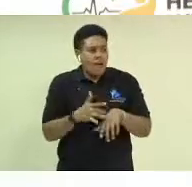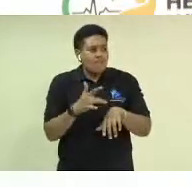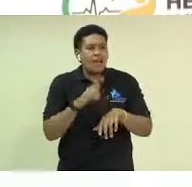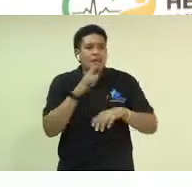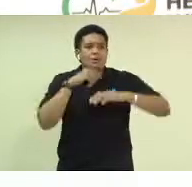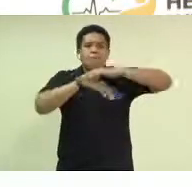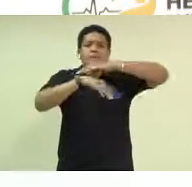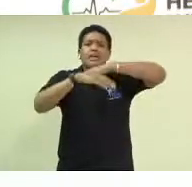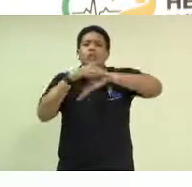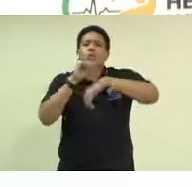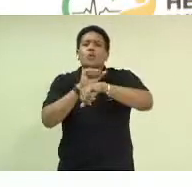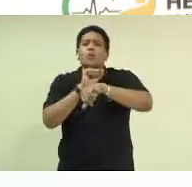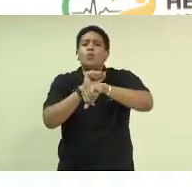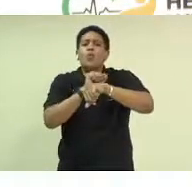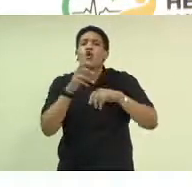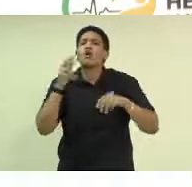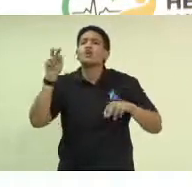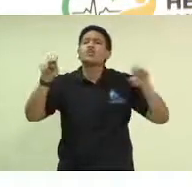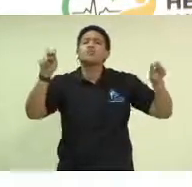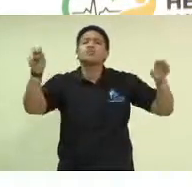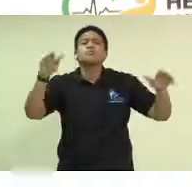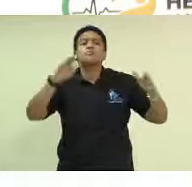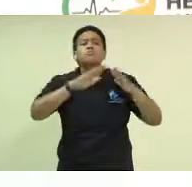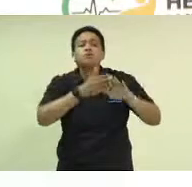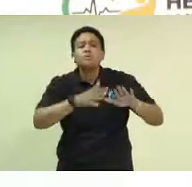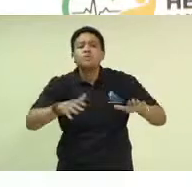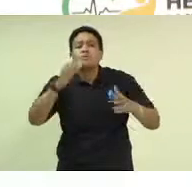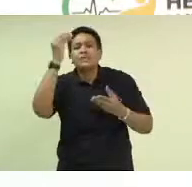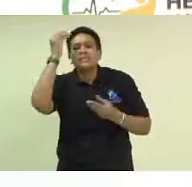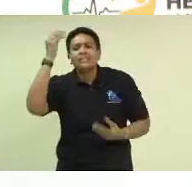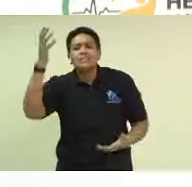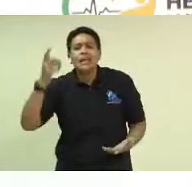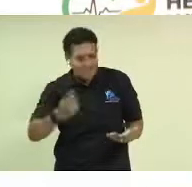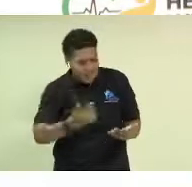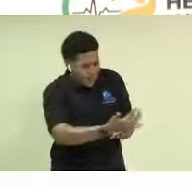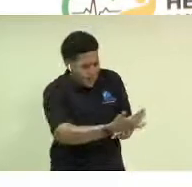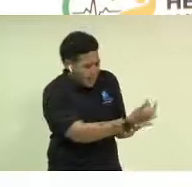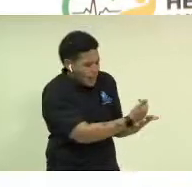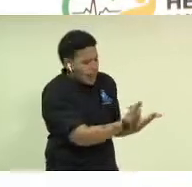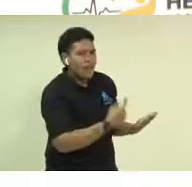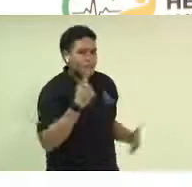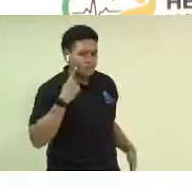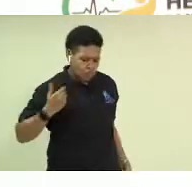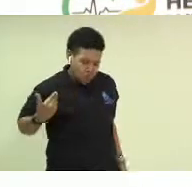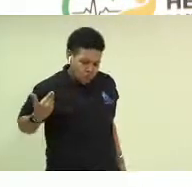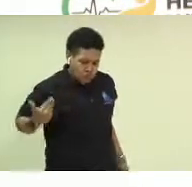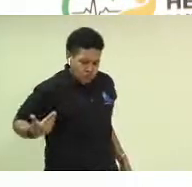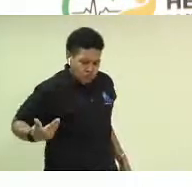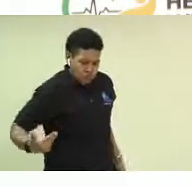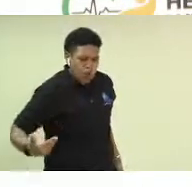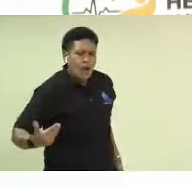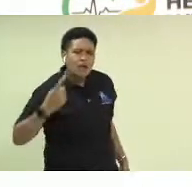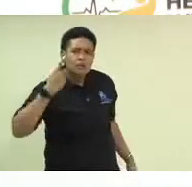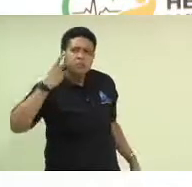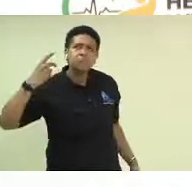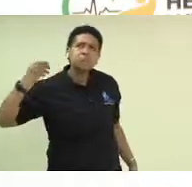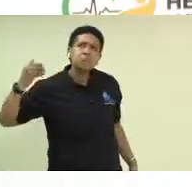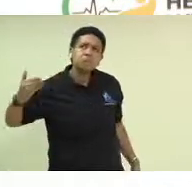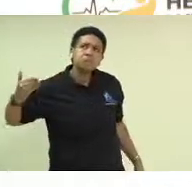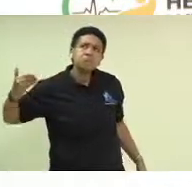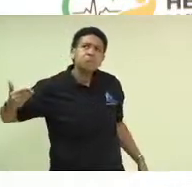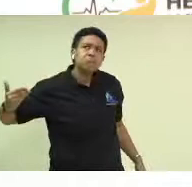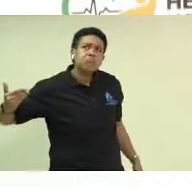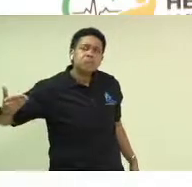the work in the field and the data that is collected, the trends that